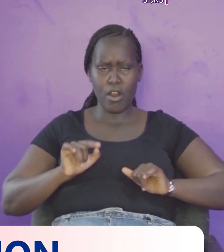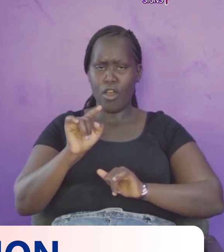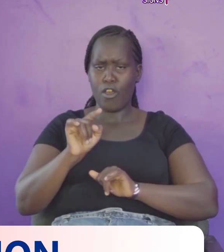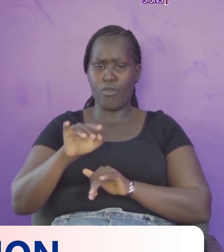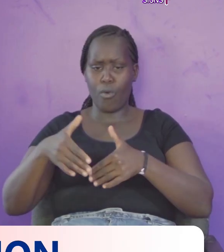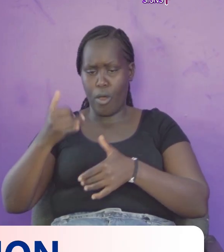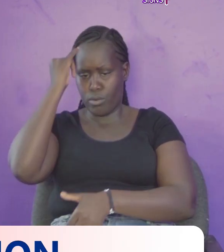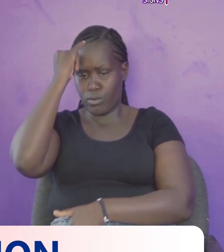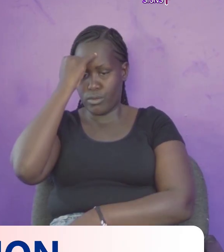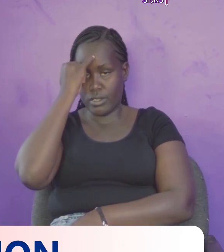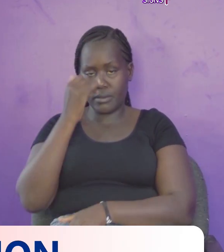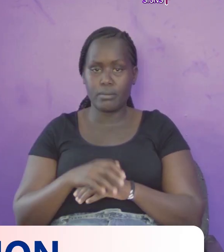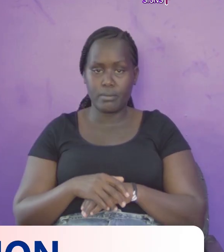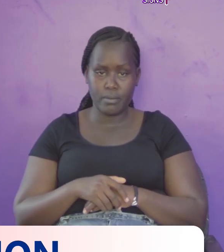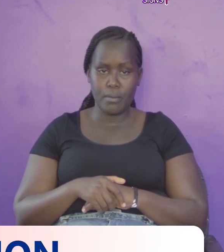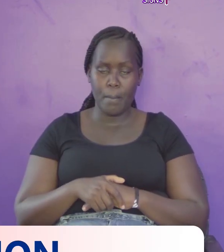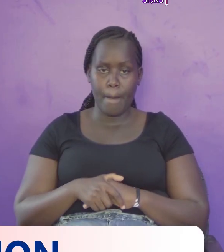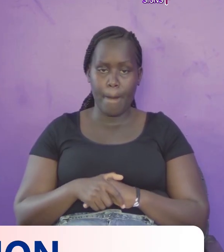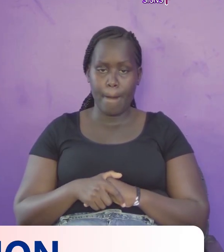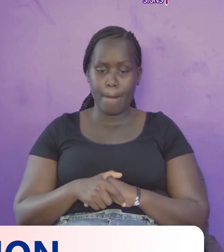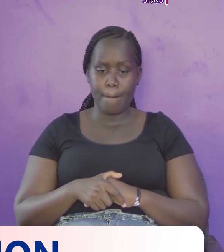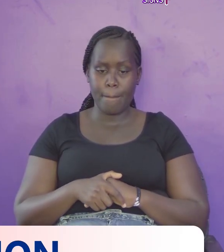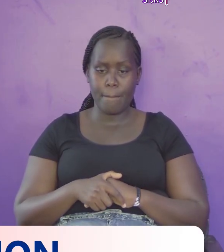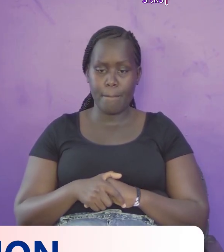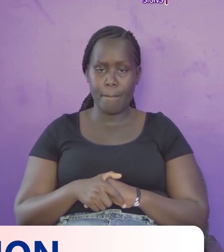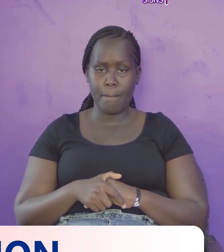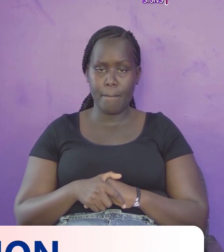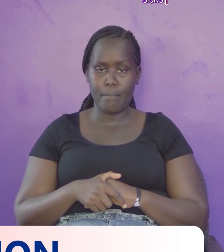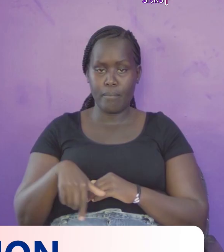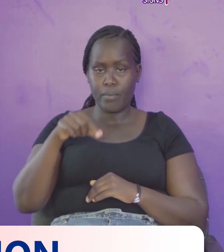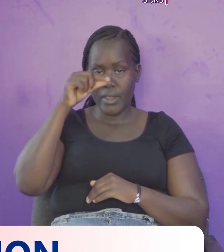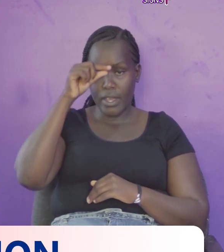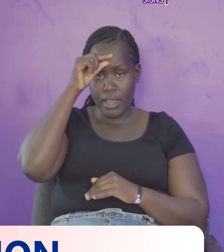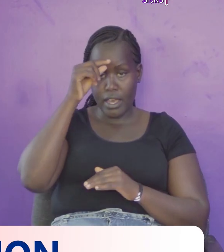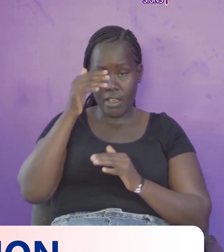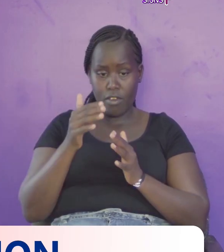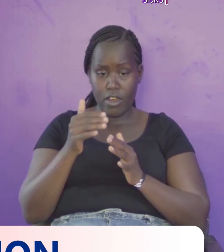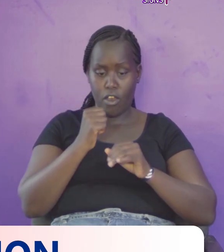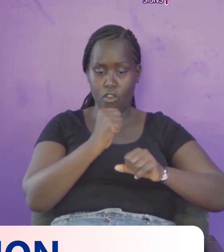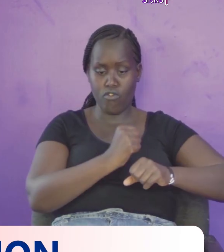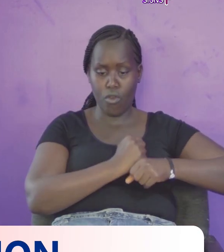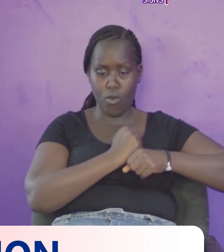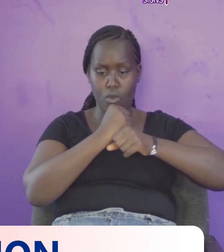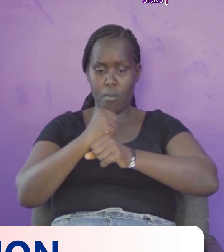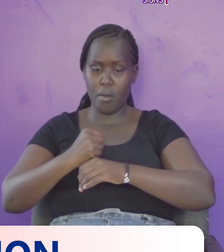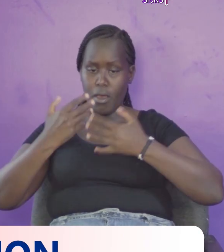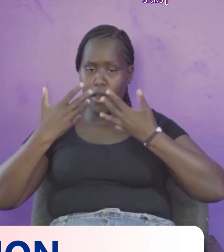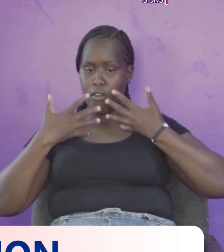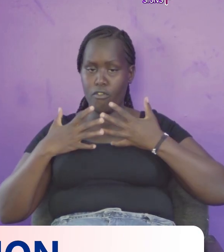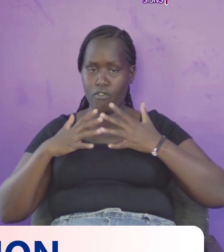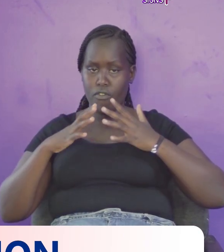Jonah? No sooner had Gladys Wanga, the governor of Homa Bay, finished saying